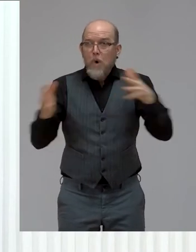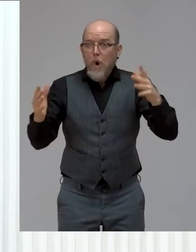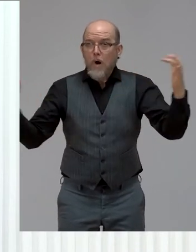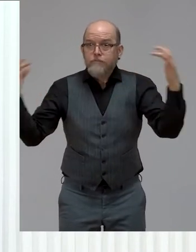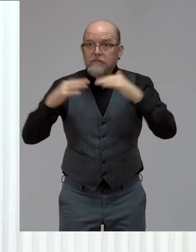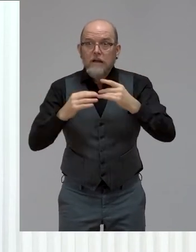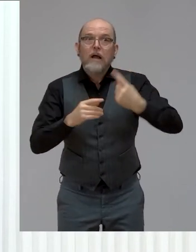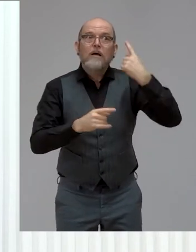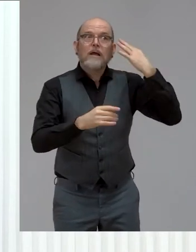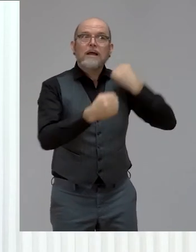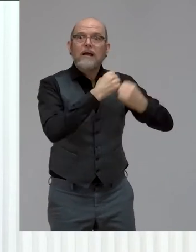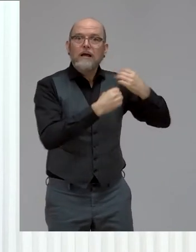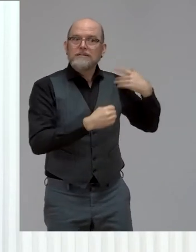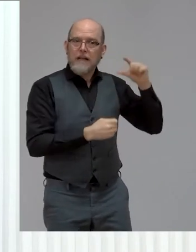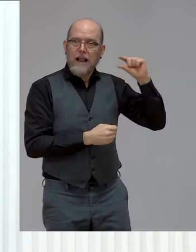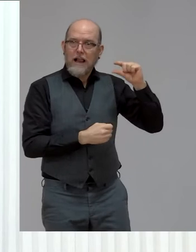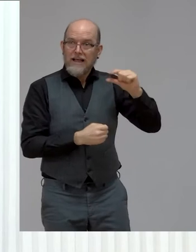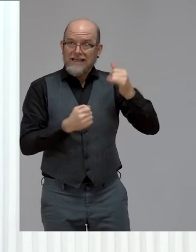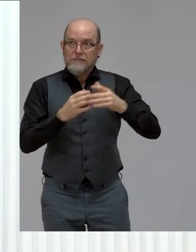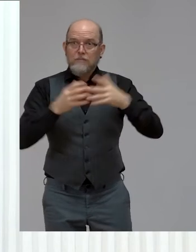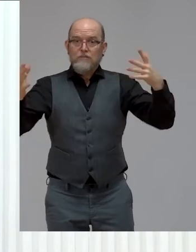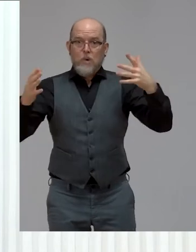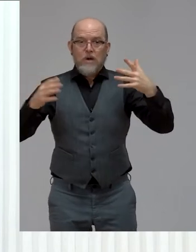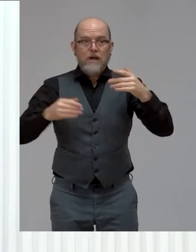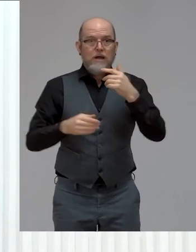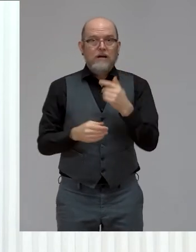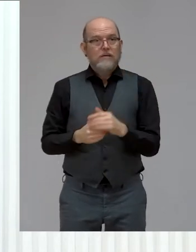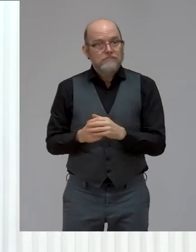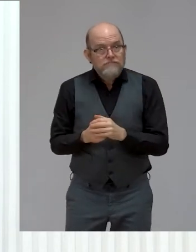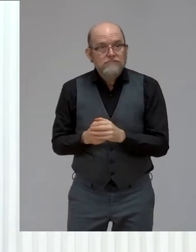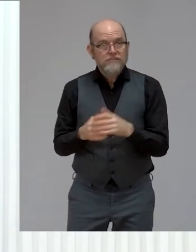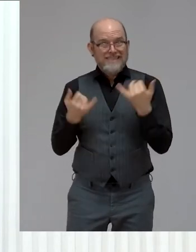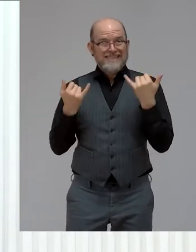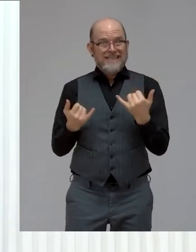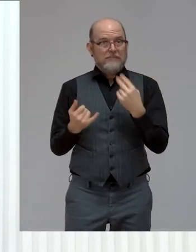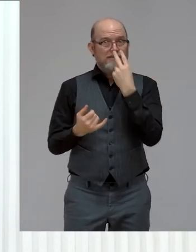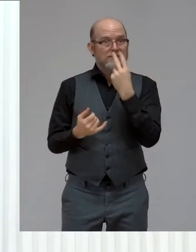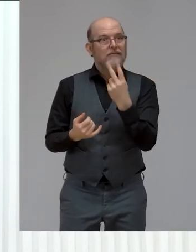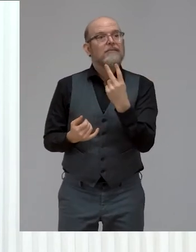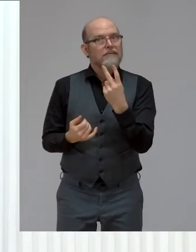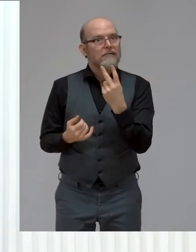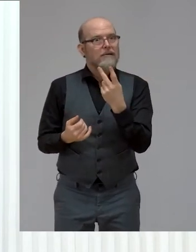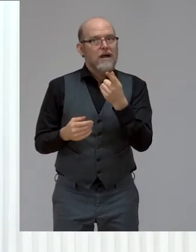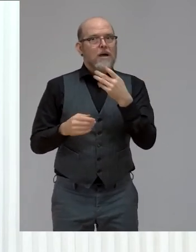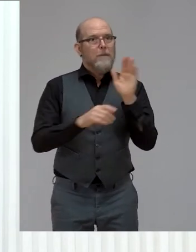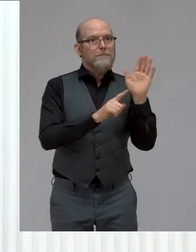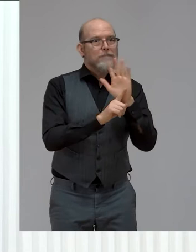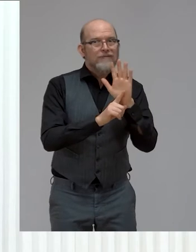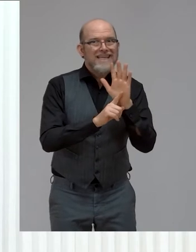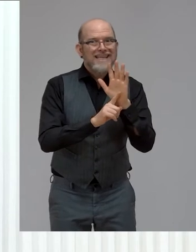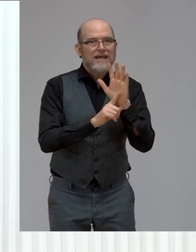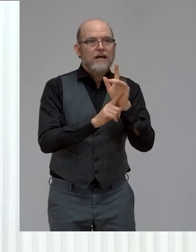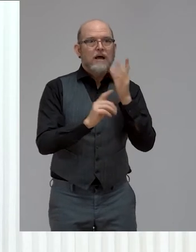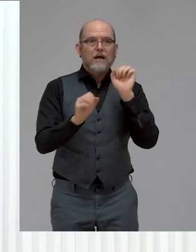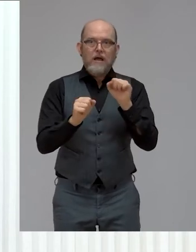video has now become an integral part of our communication. Accessible, of course, with